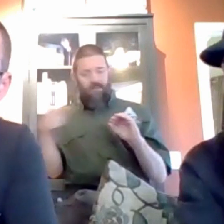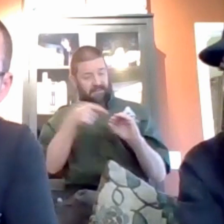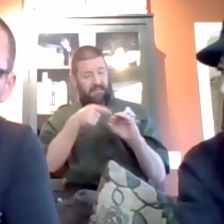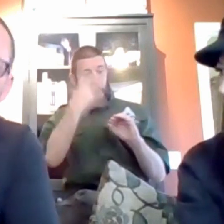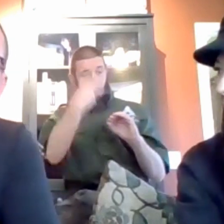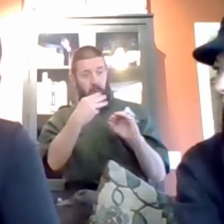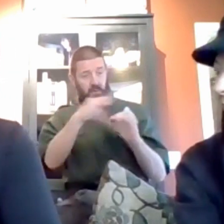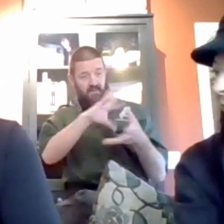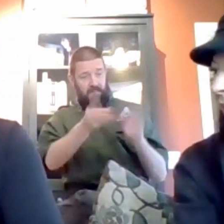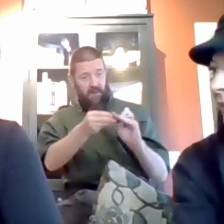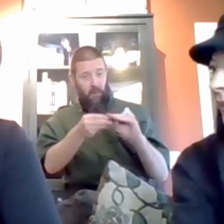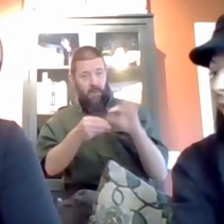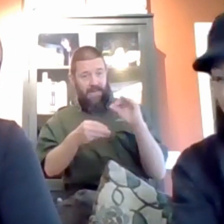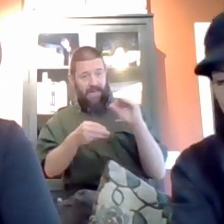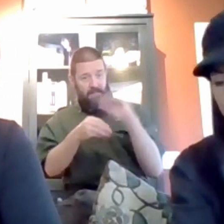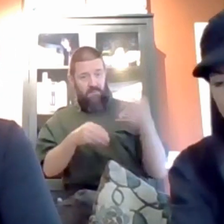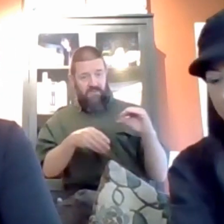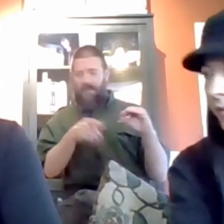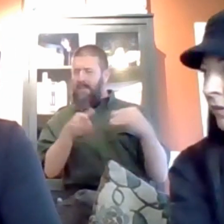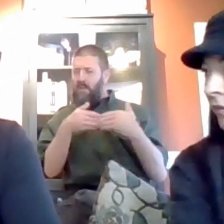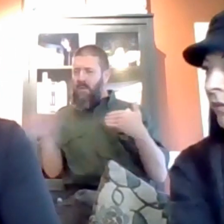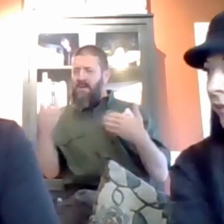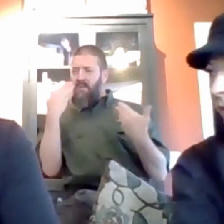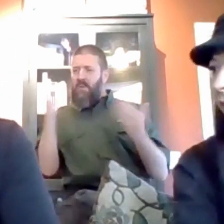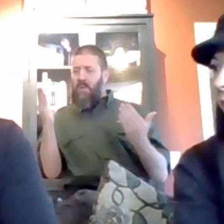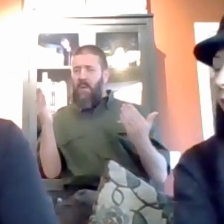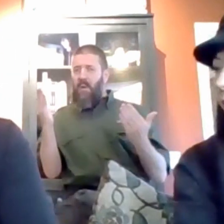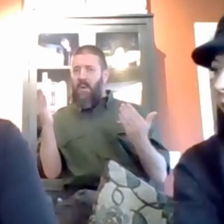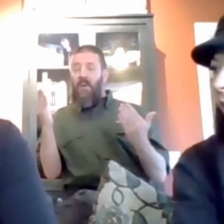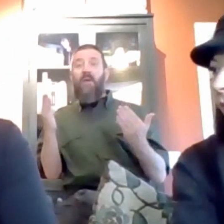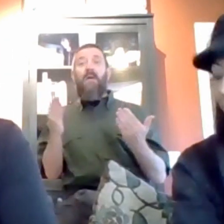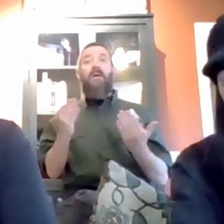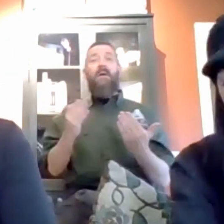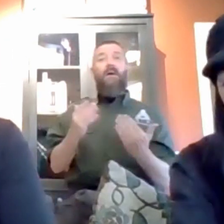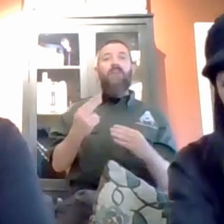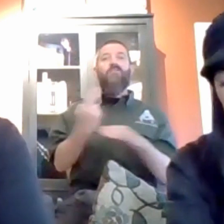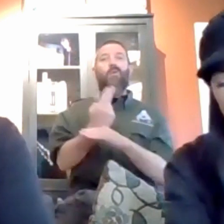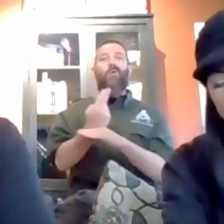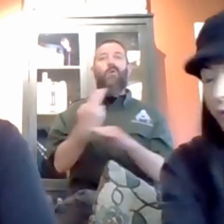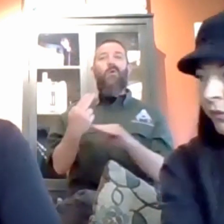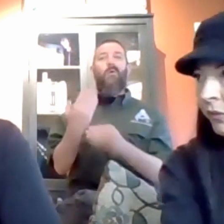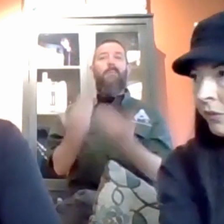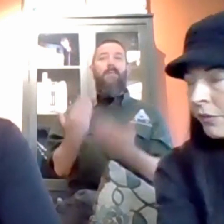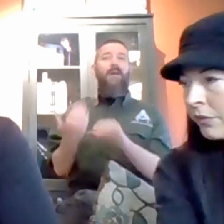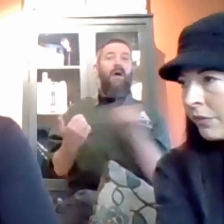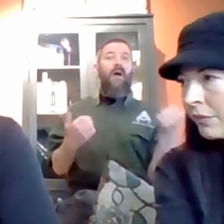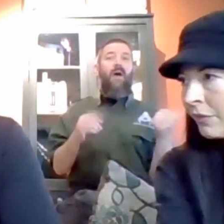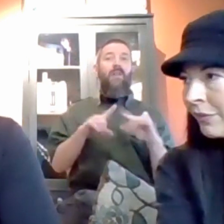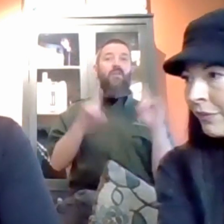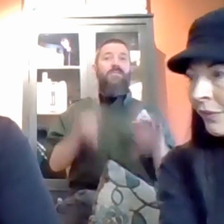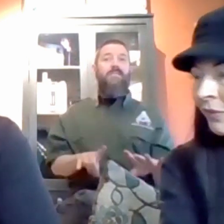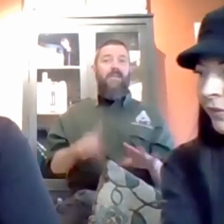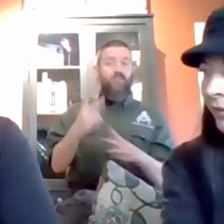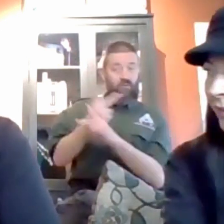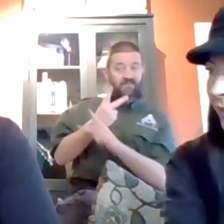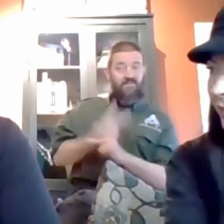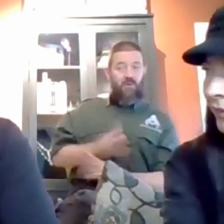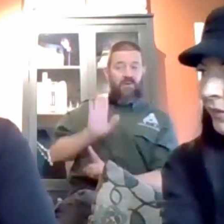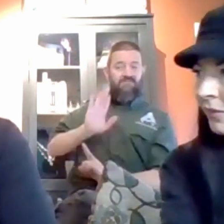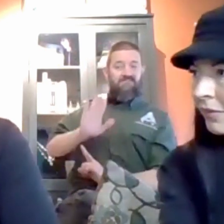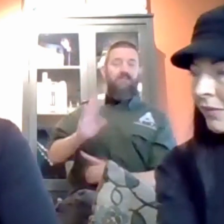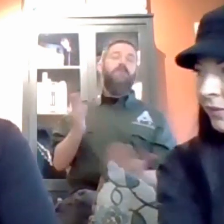didn't know. So talking to the woman at Princeton, she said, well, if it was embark, they would know if there was dog. So there's obviously something else. So we're